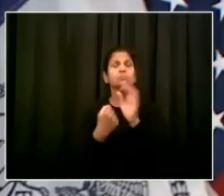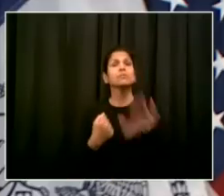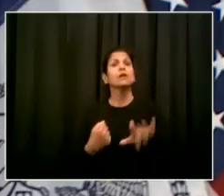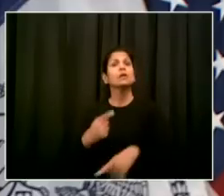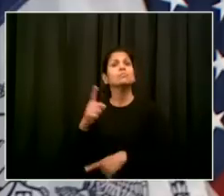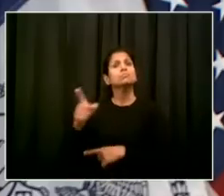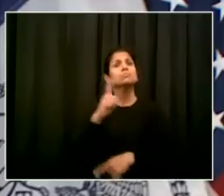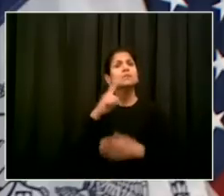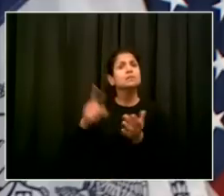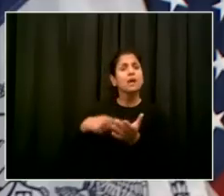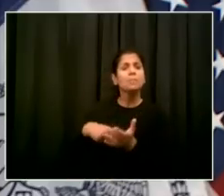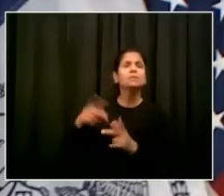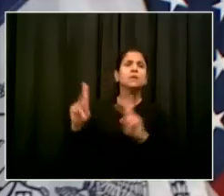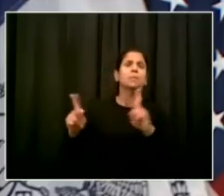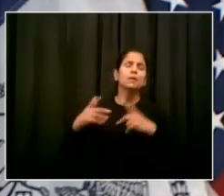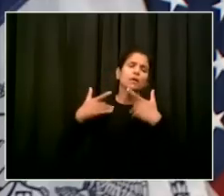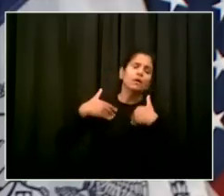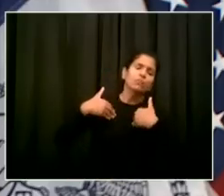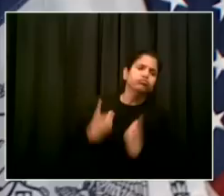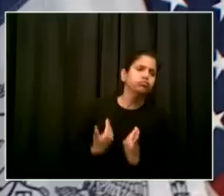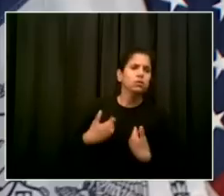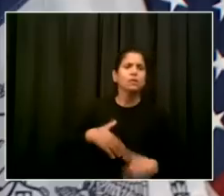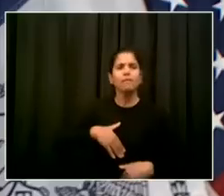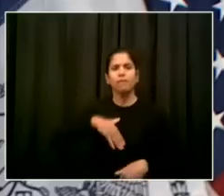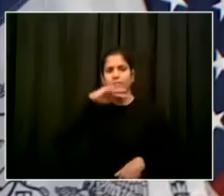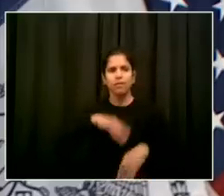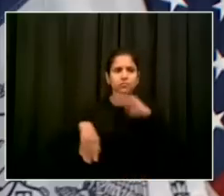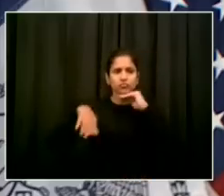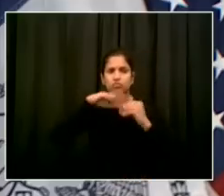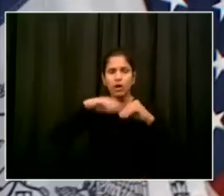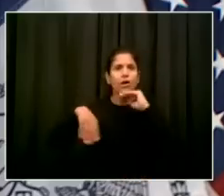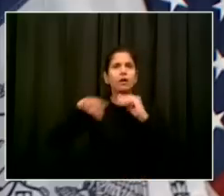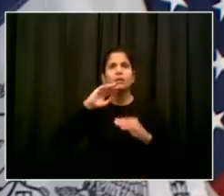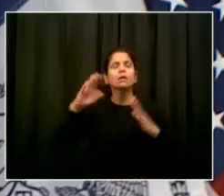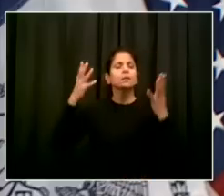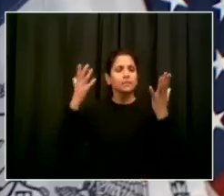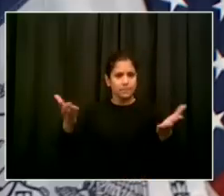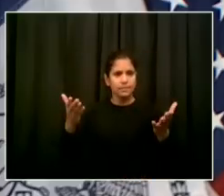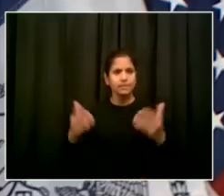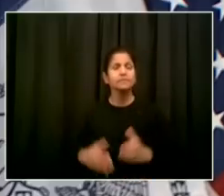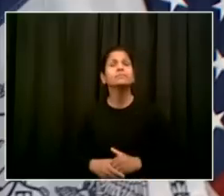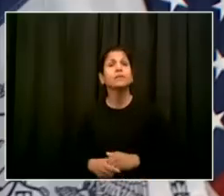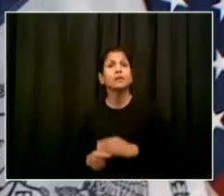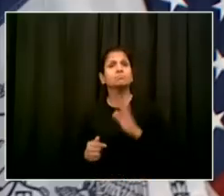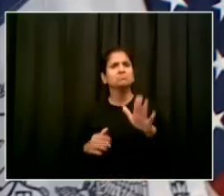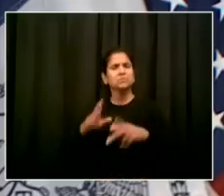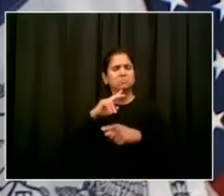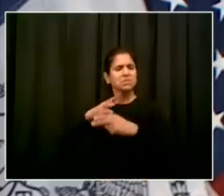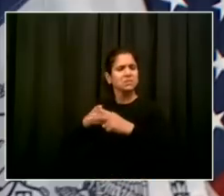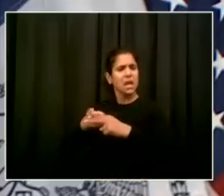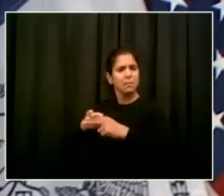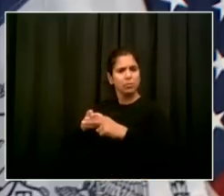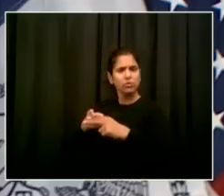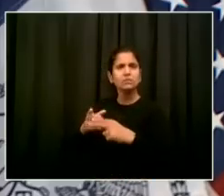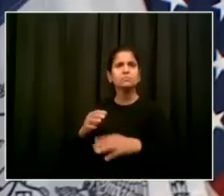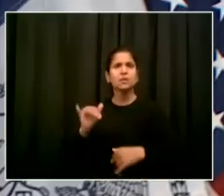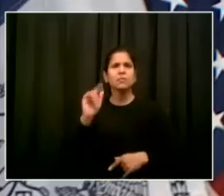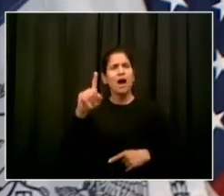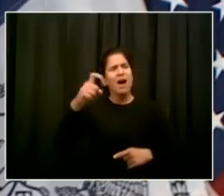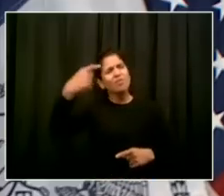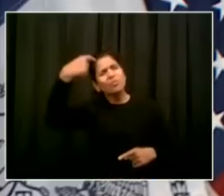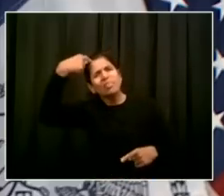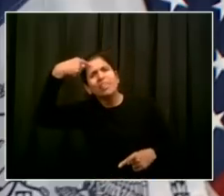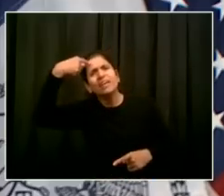to the potential of the disease coming back into our lives. But what's very different here than other places that are seeing